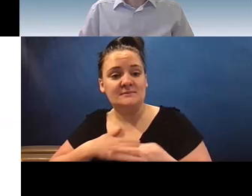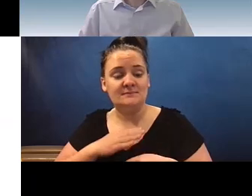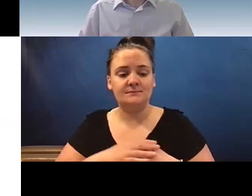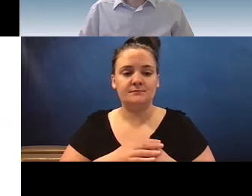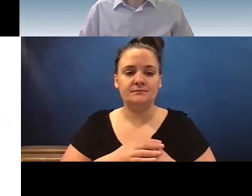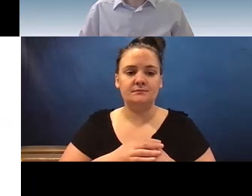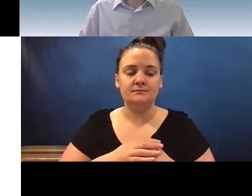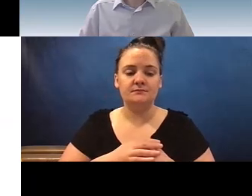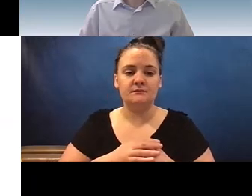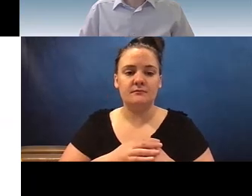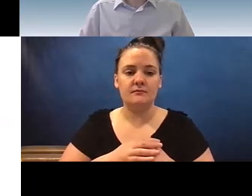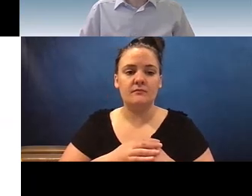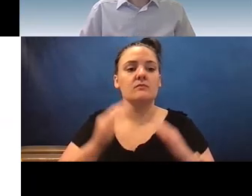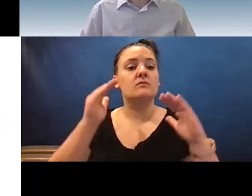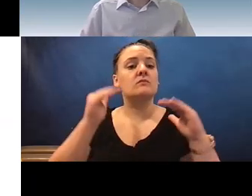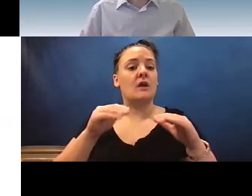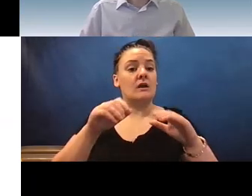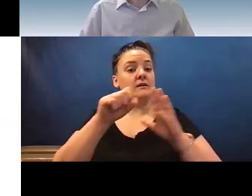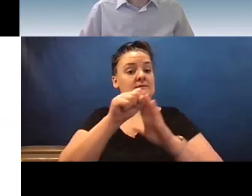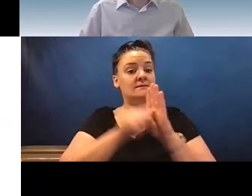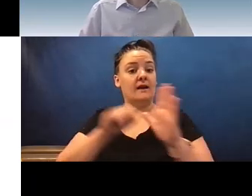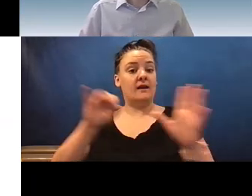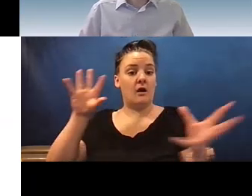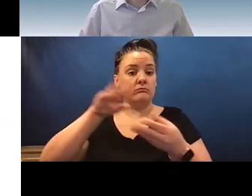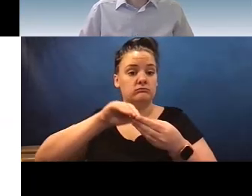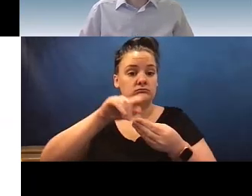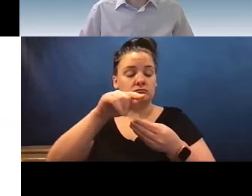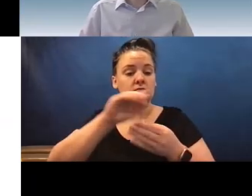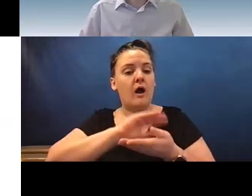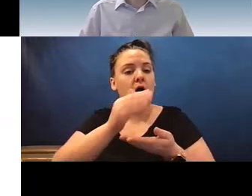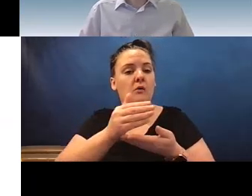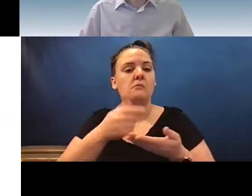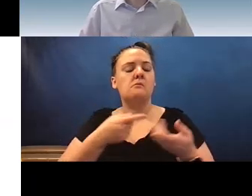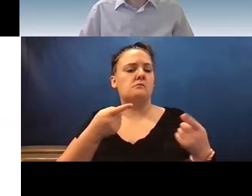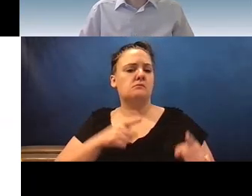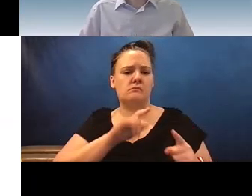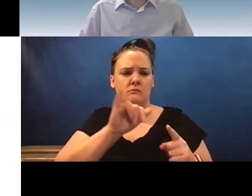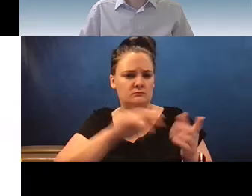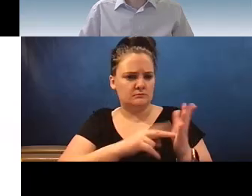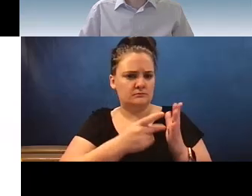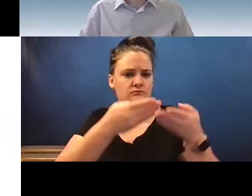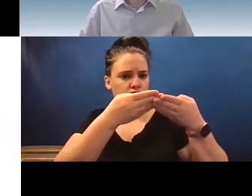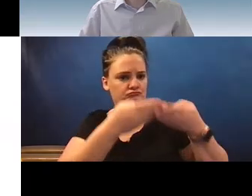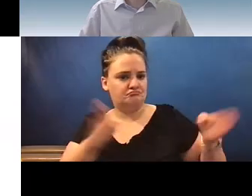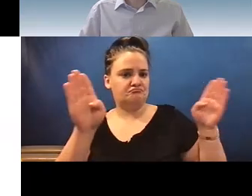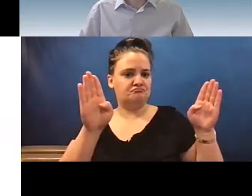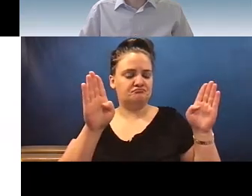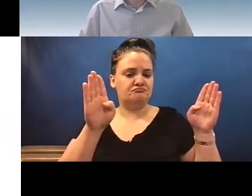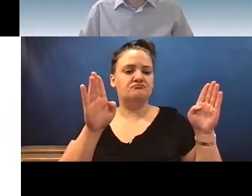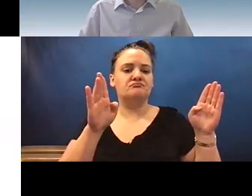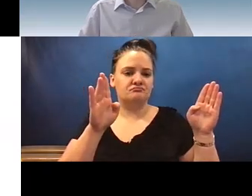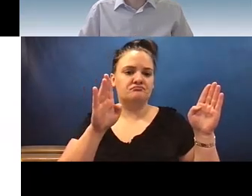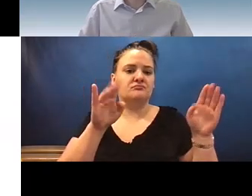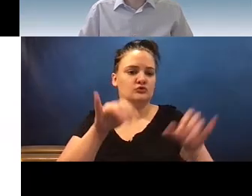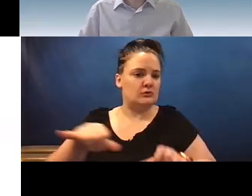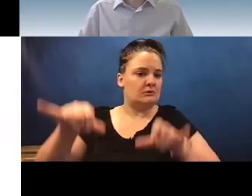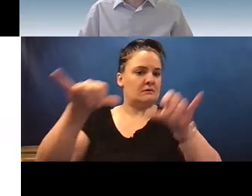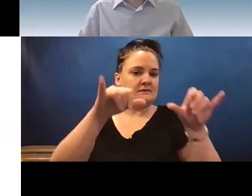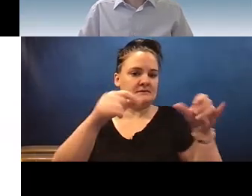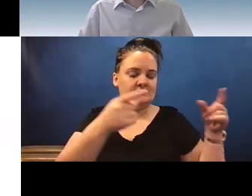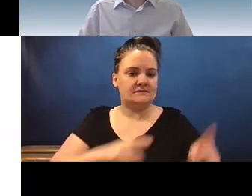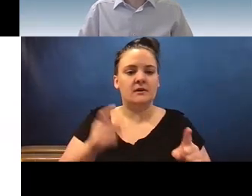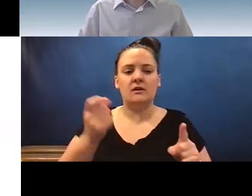While the statewide aggregate amounts are useful to see broad trends, it is important to remember that there is lots of variation within the state's